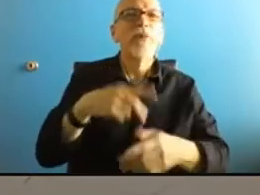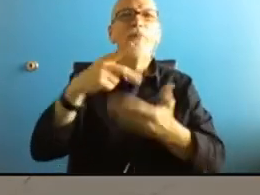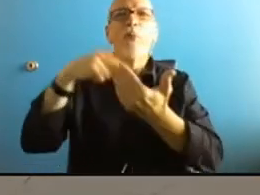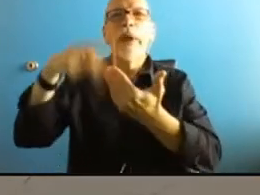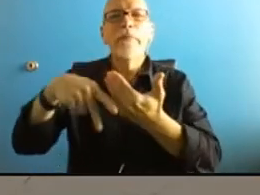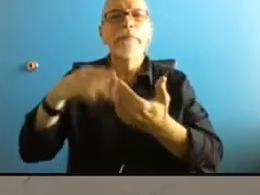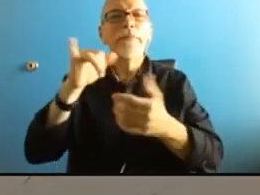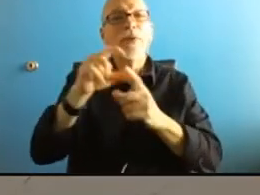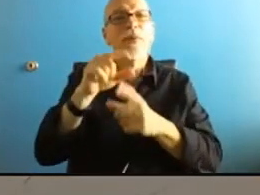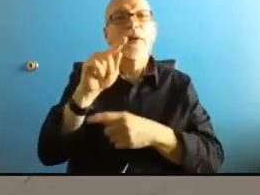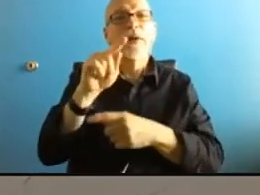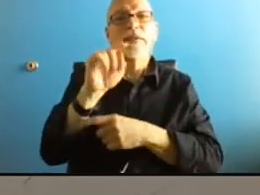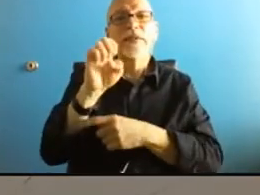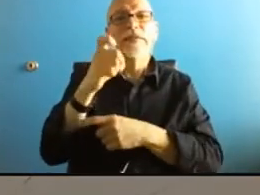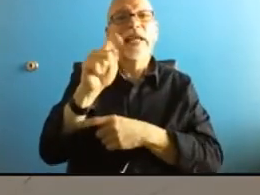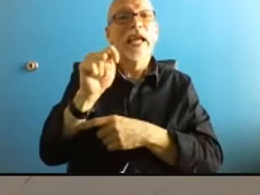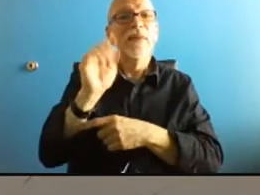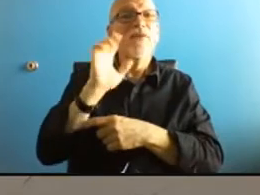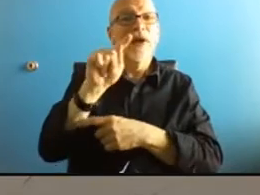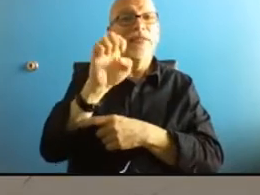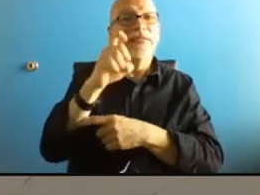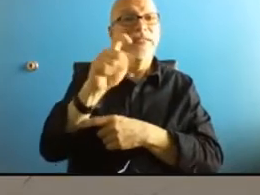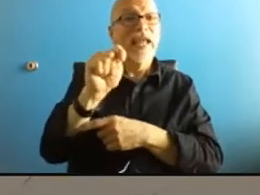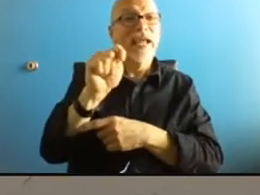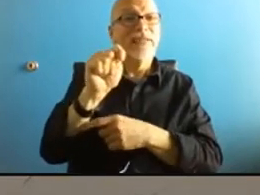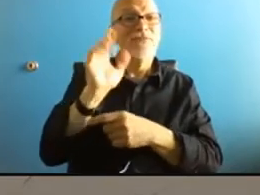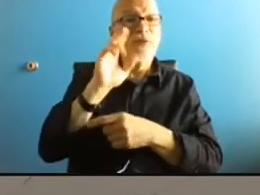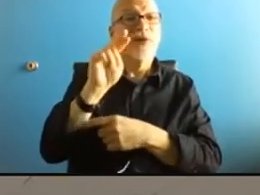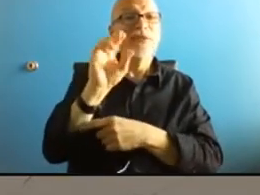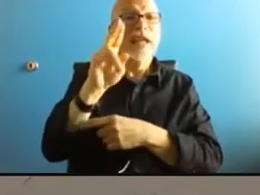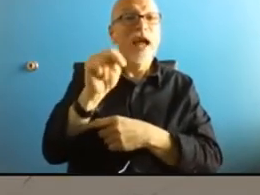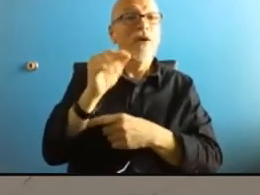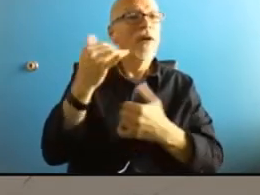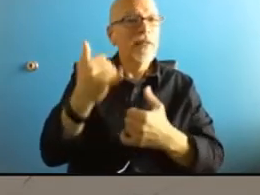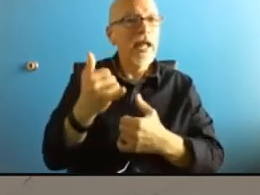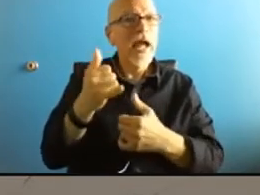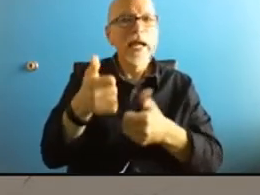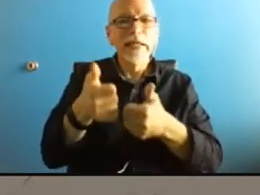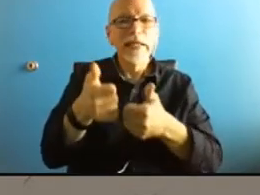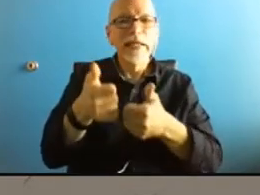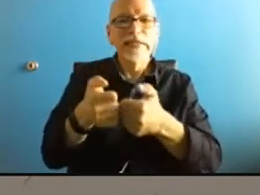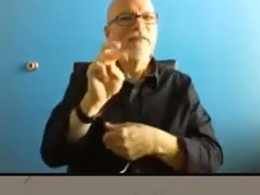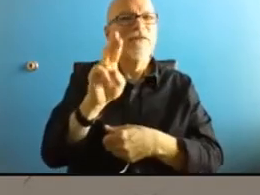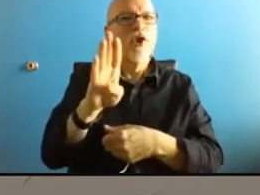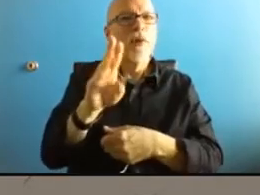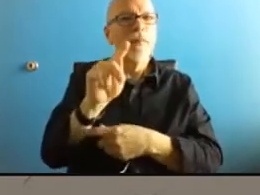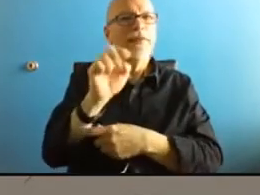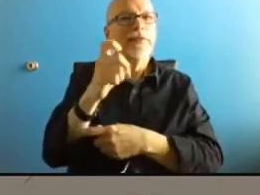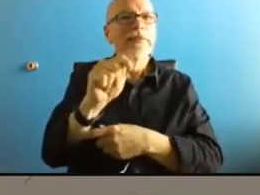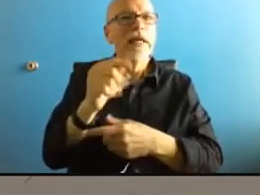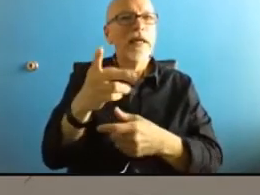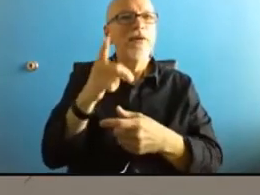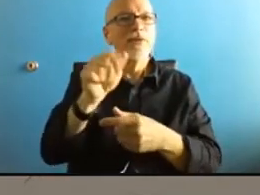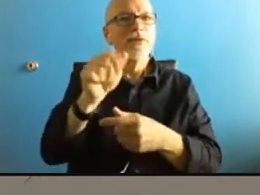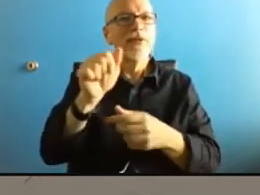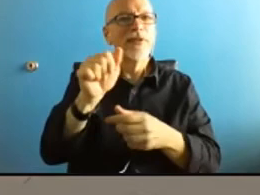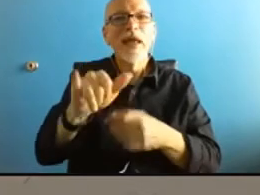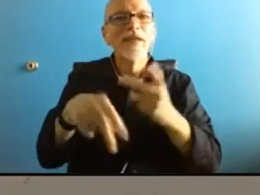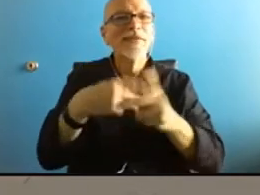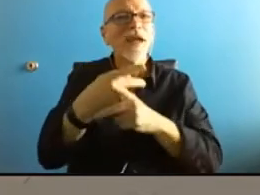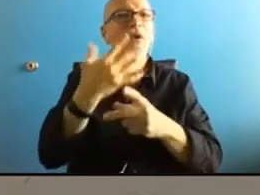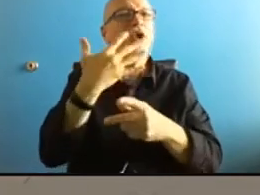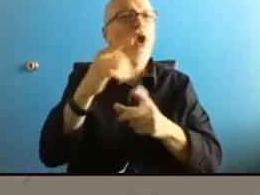word text, before it was just noun, now it's a noun and a verb. So you could do that activity on it. You could do your color words on the